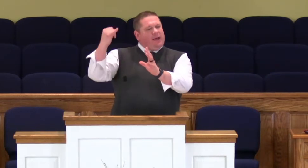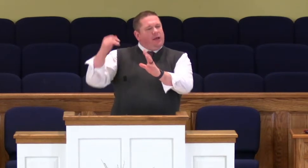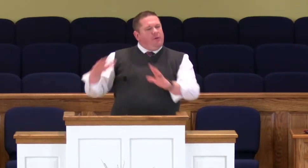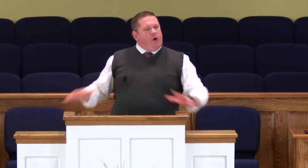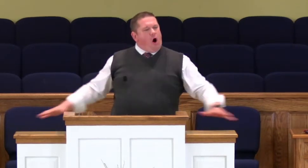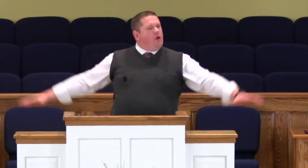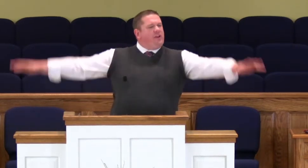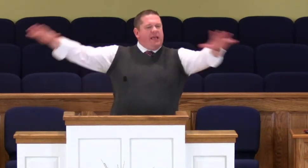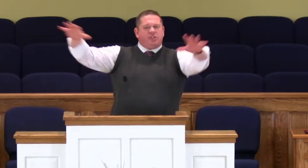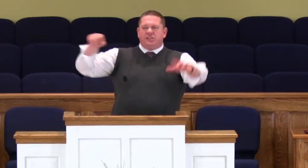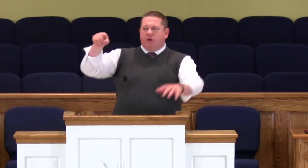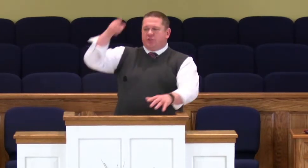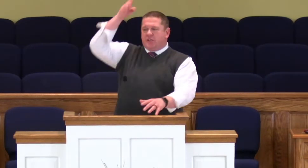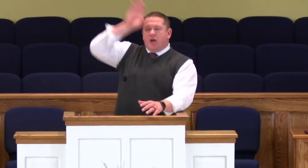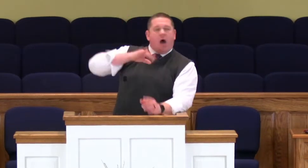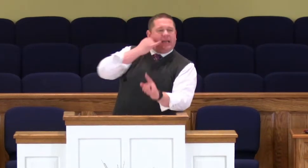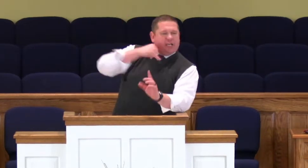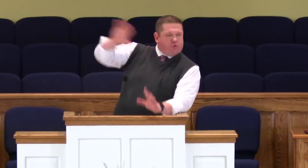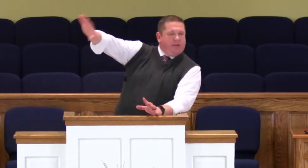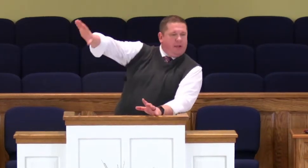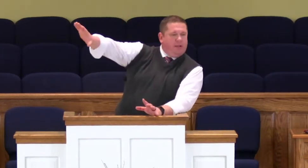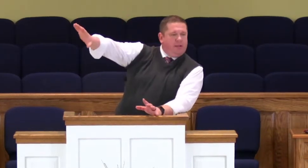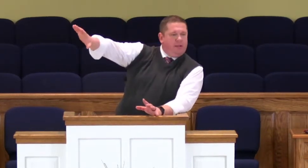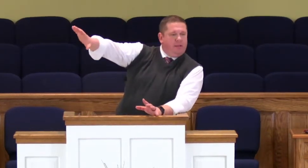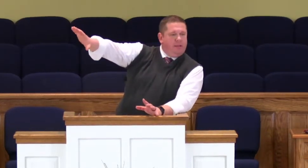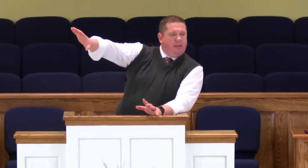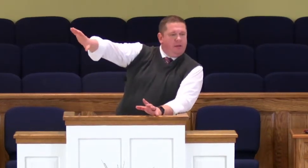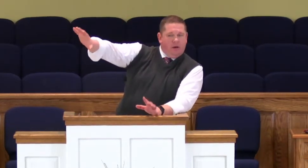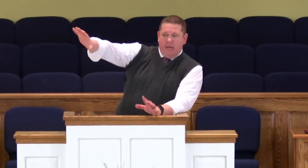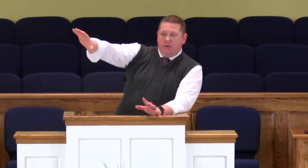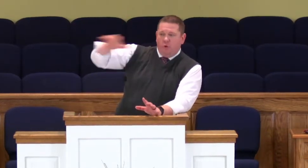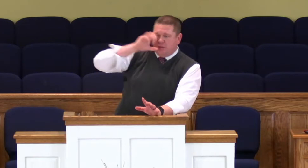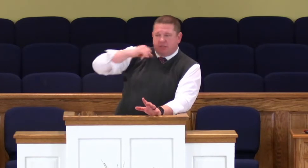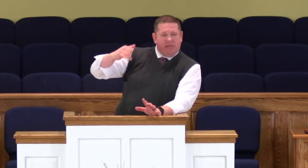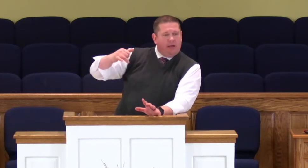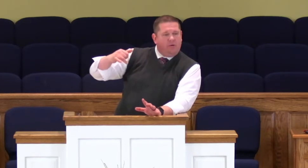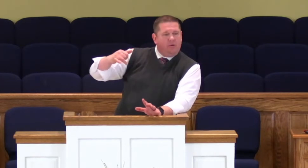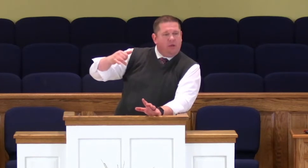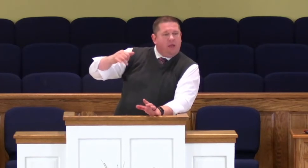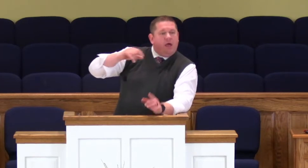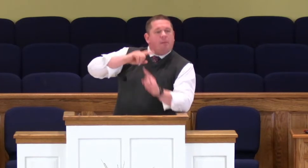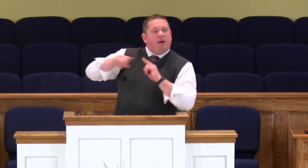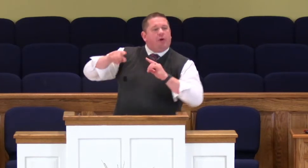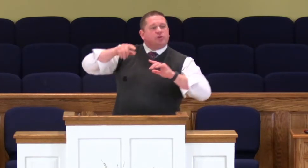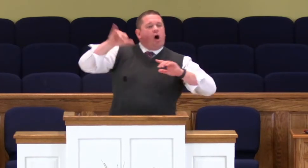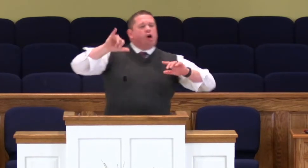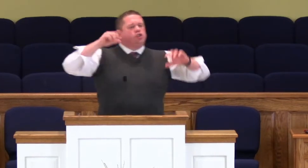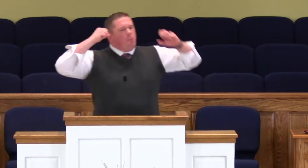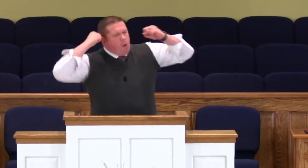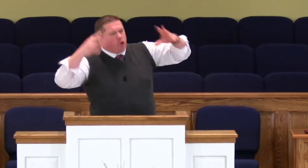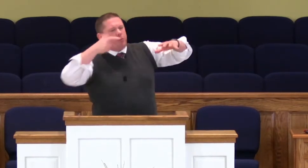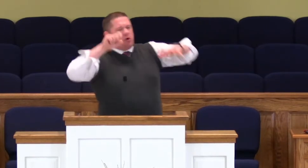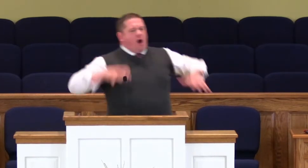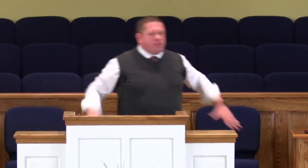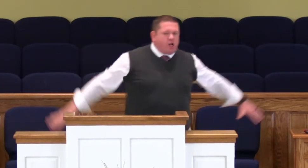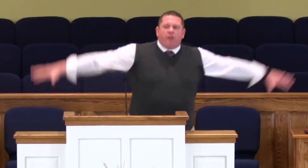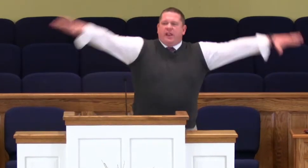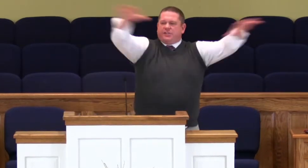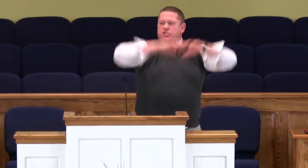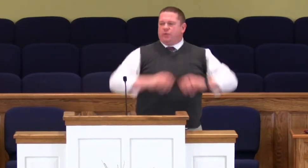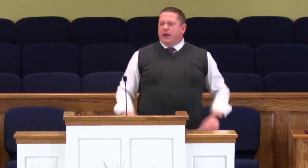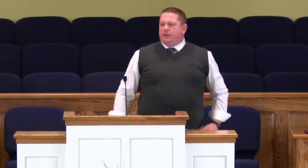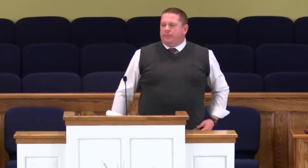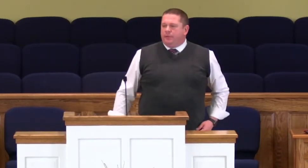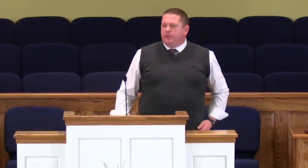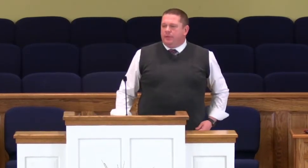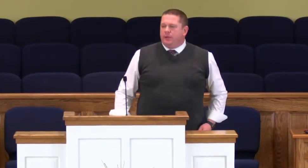idea, all the nations, that there was a God in Israel. All right? Don't miss this now. But there was also multiple gods in all the